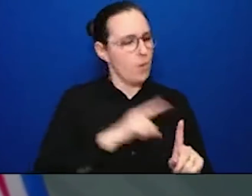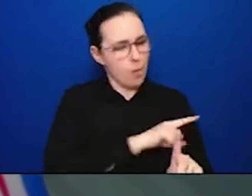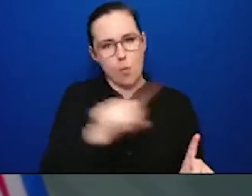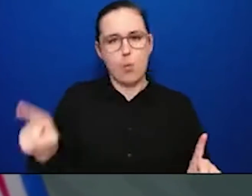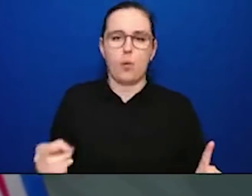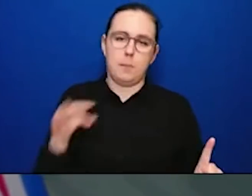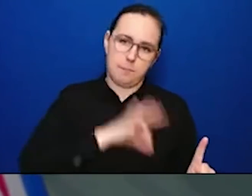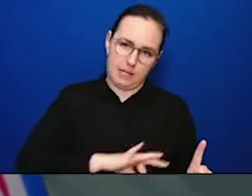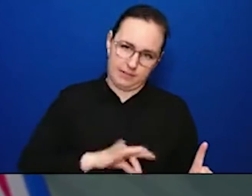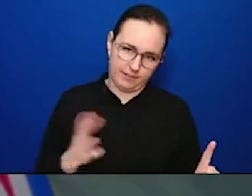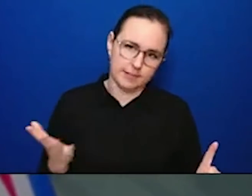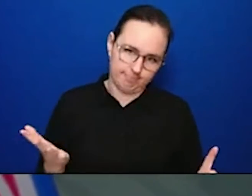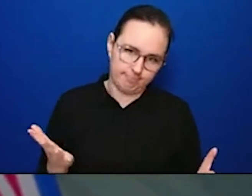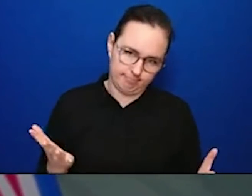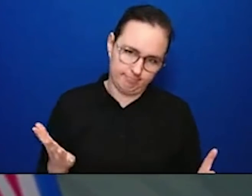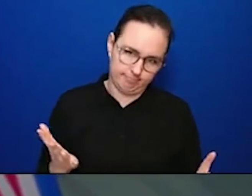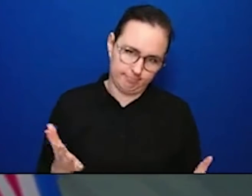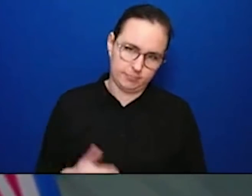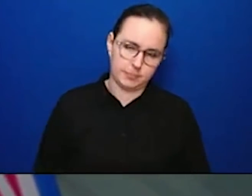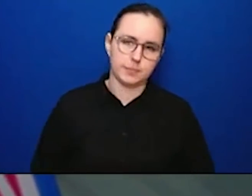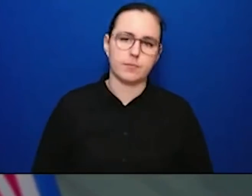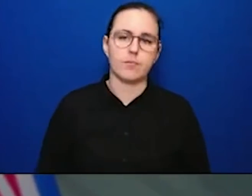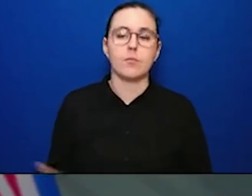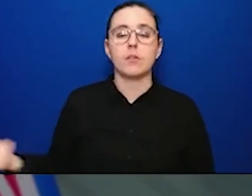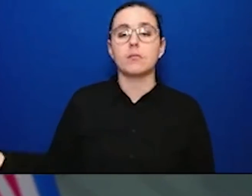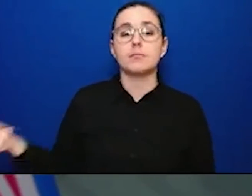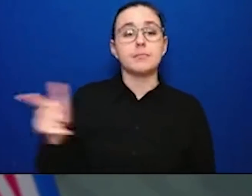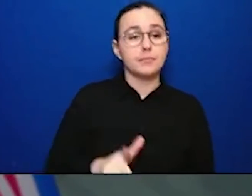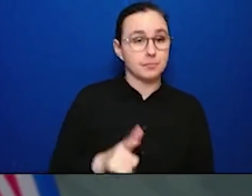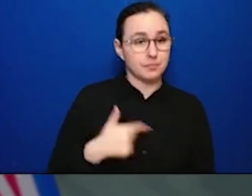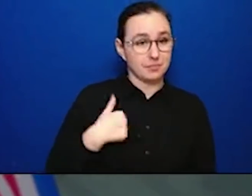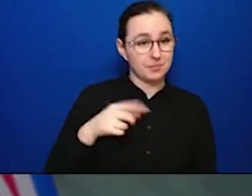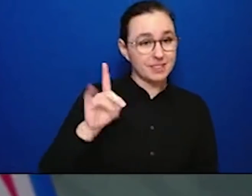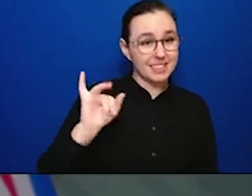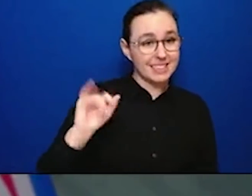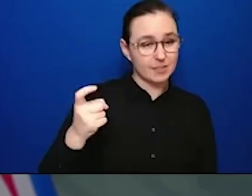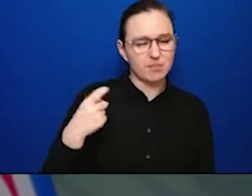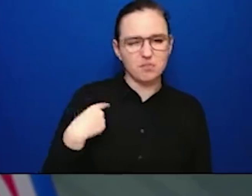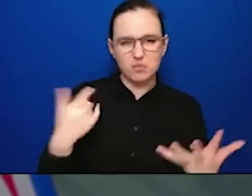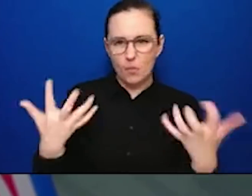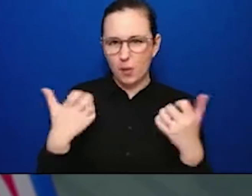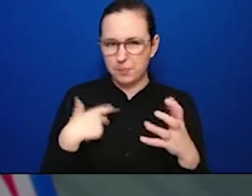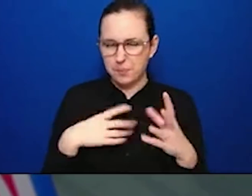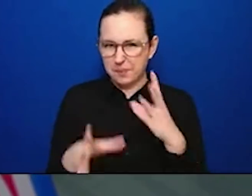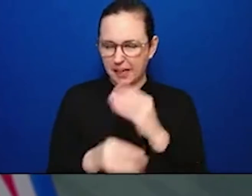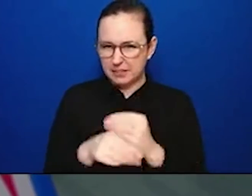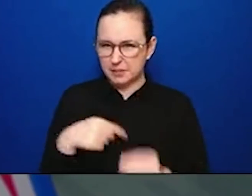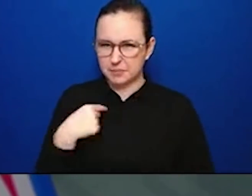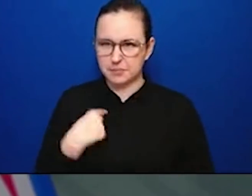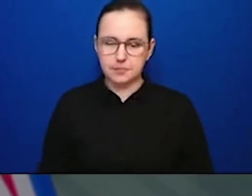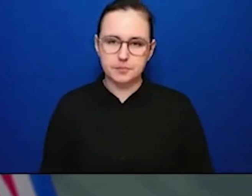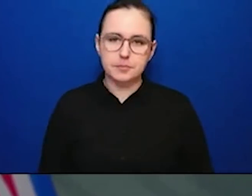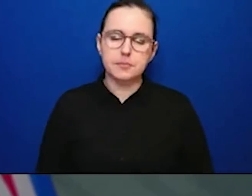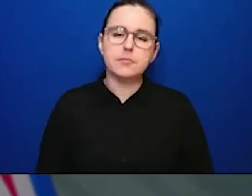I think what you've seen from public health and Dr. Henry